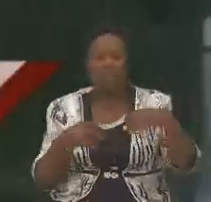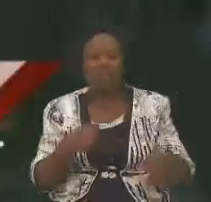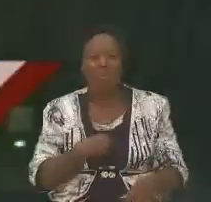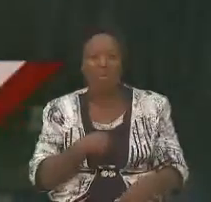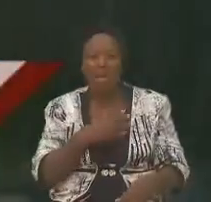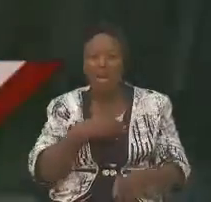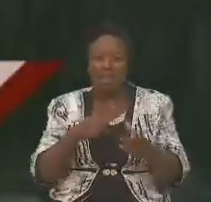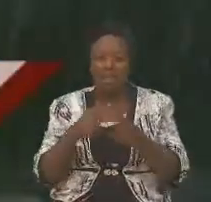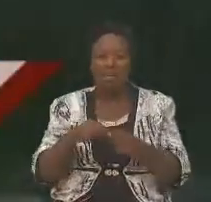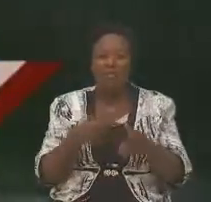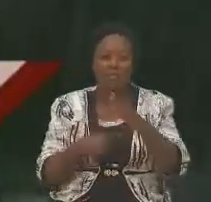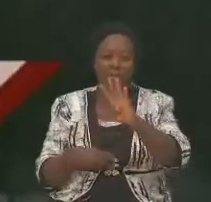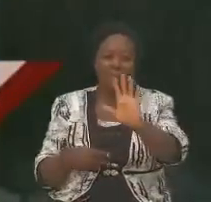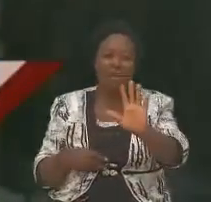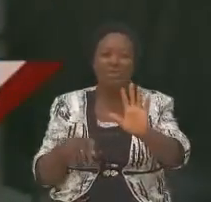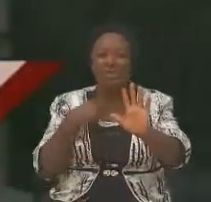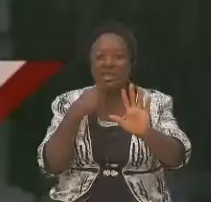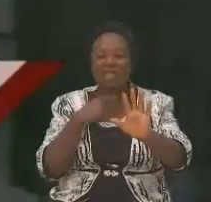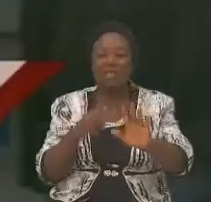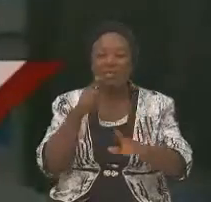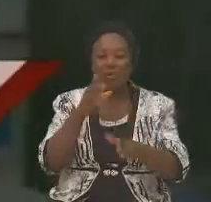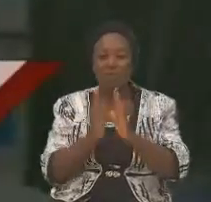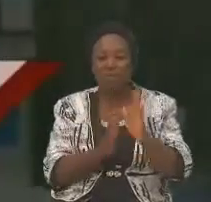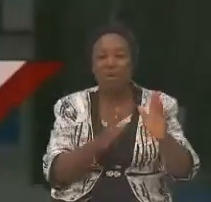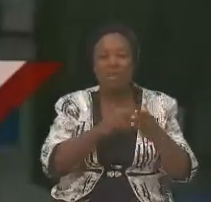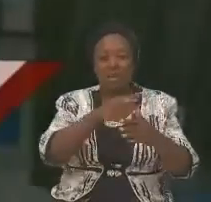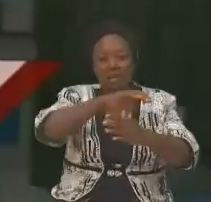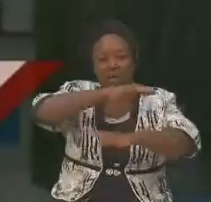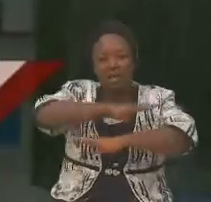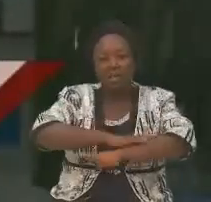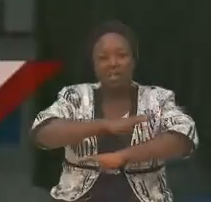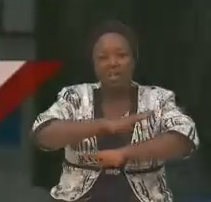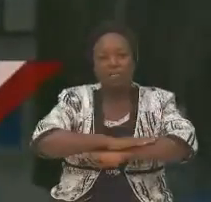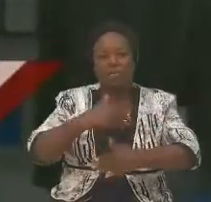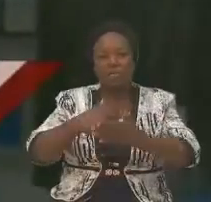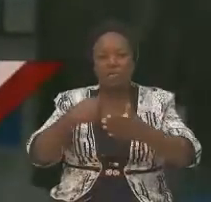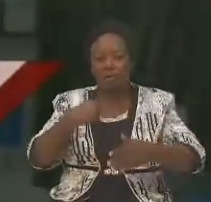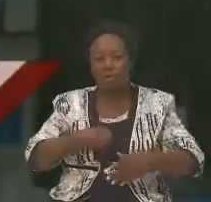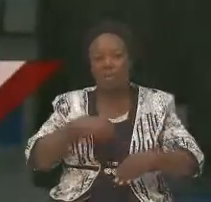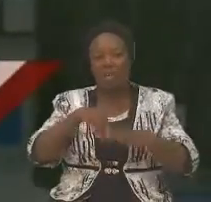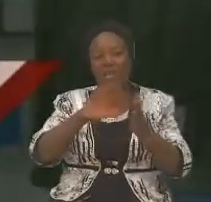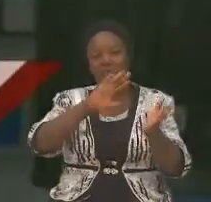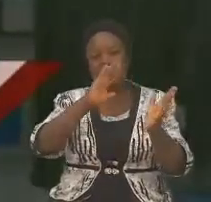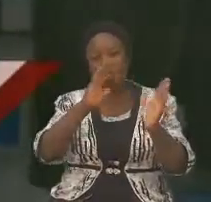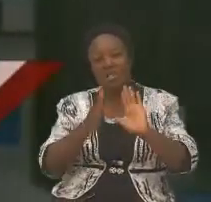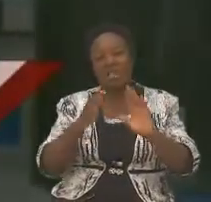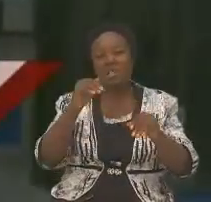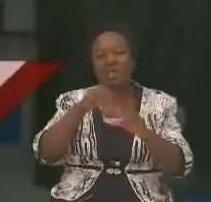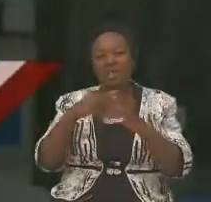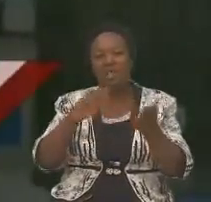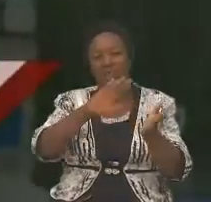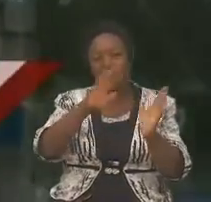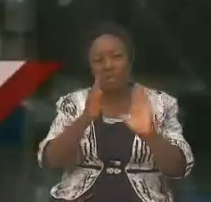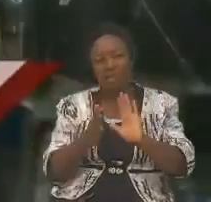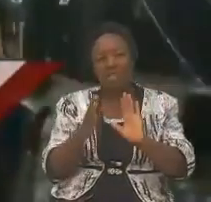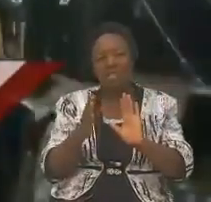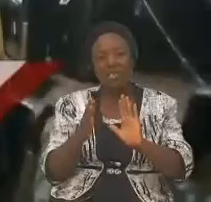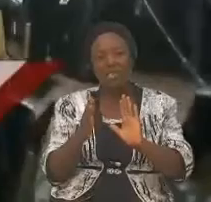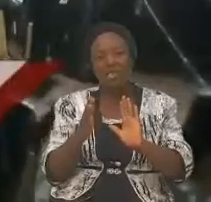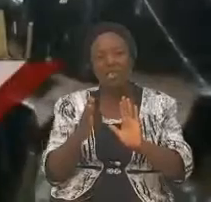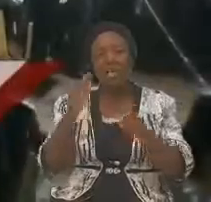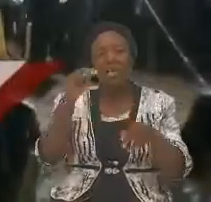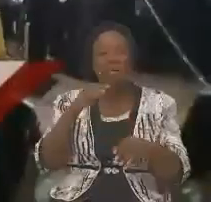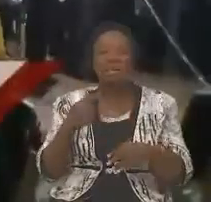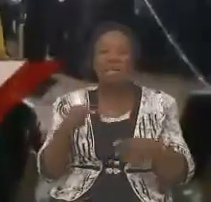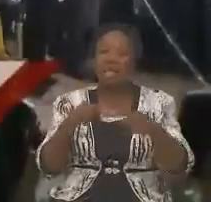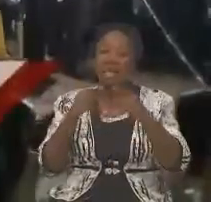thou preparest a table before me in the presence, in the presence, in